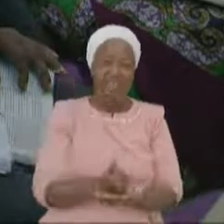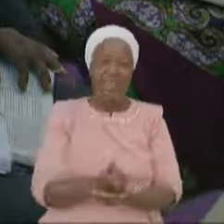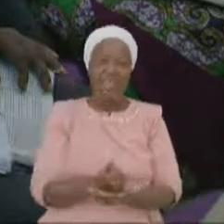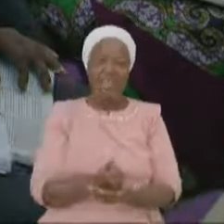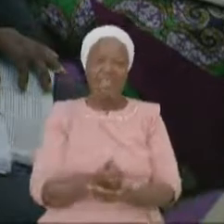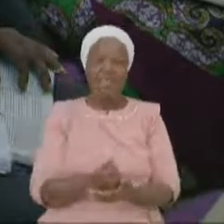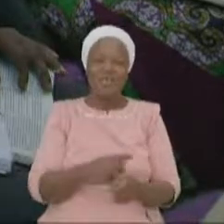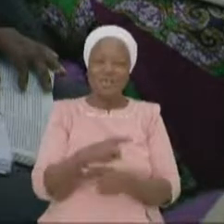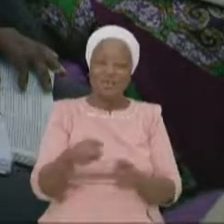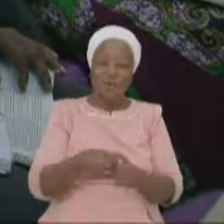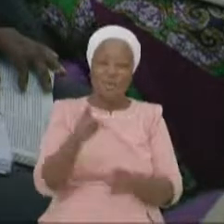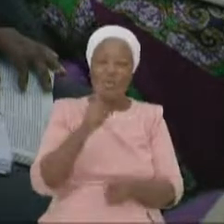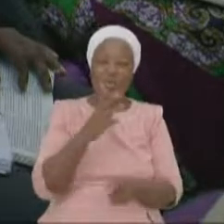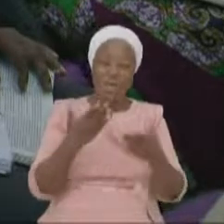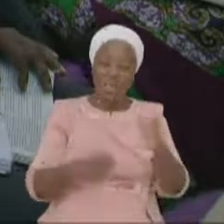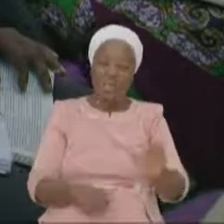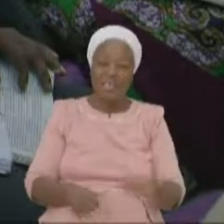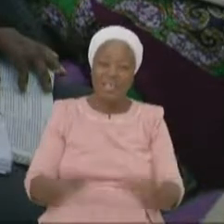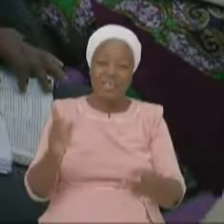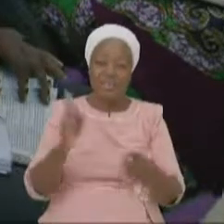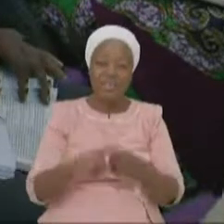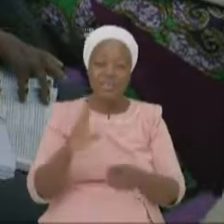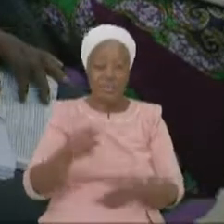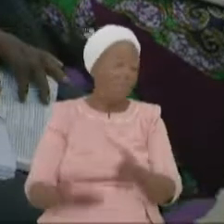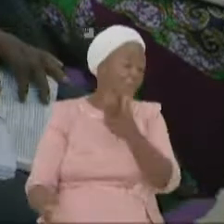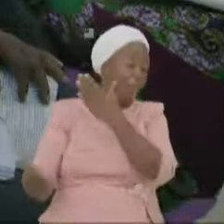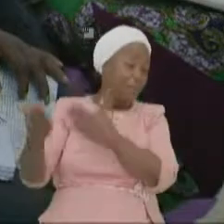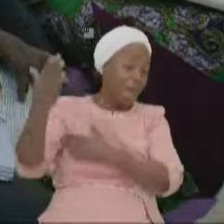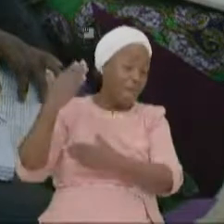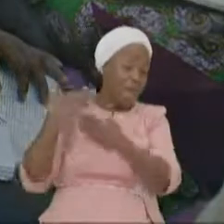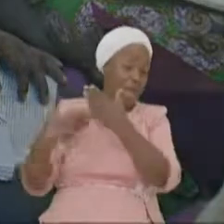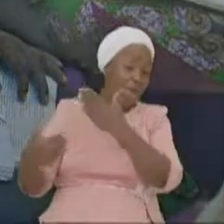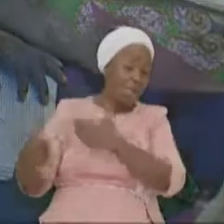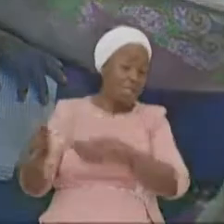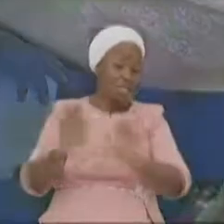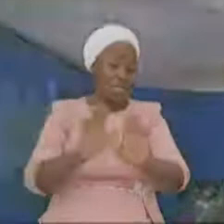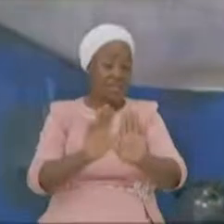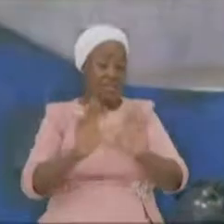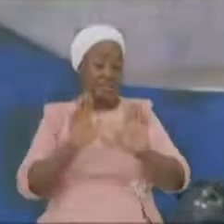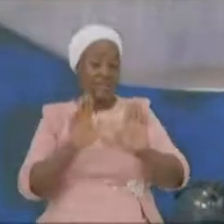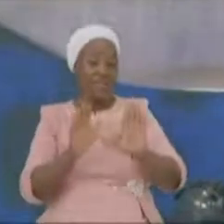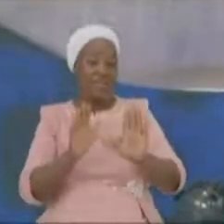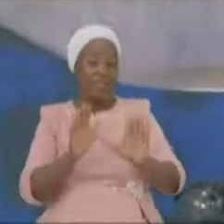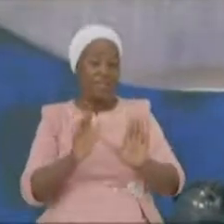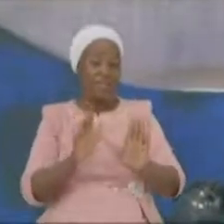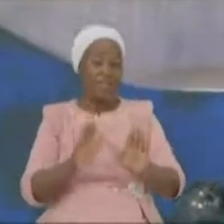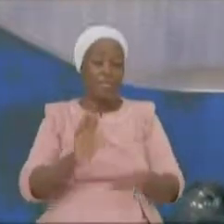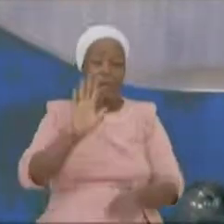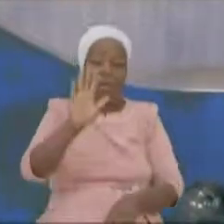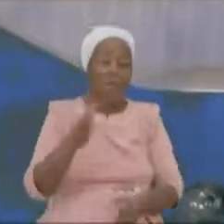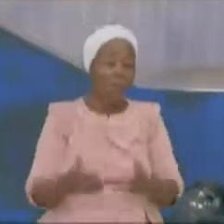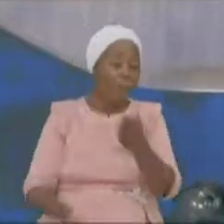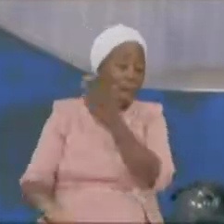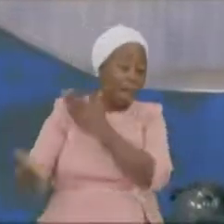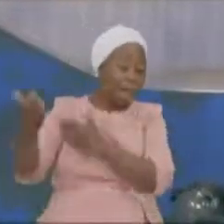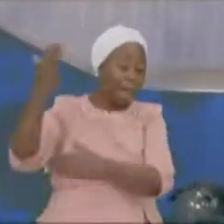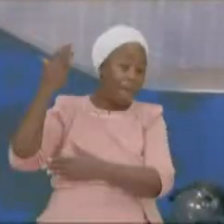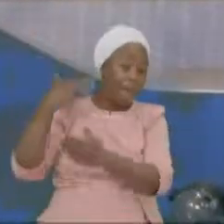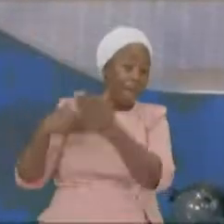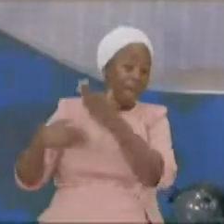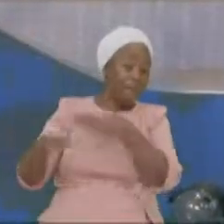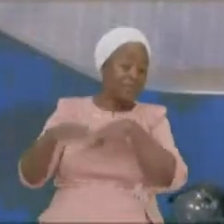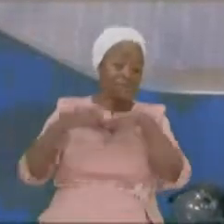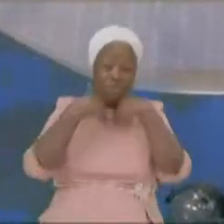When you are dead to your past fear, your past